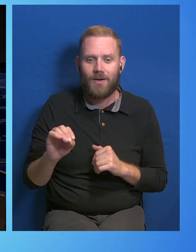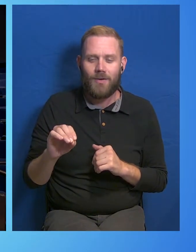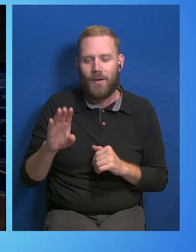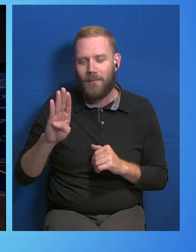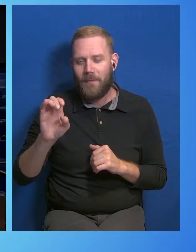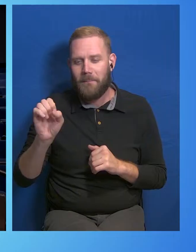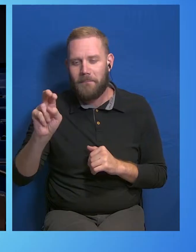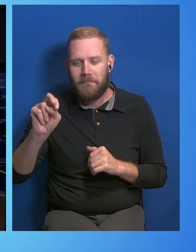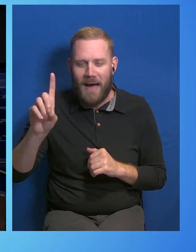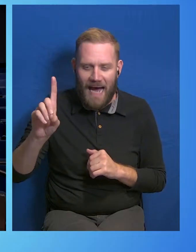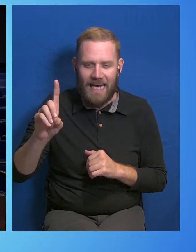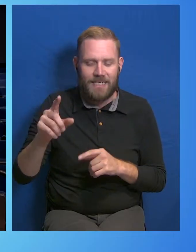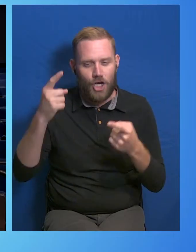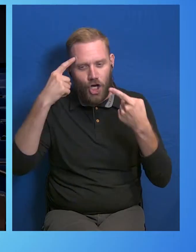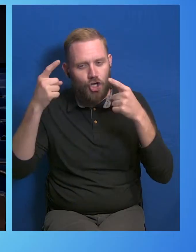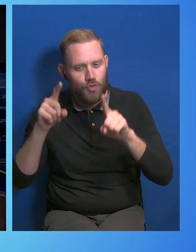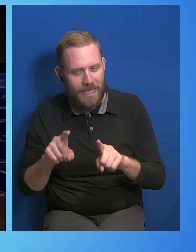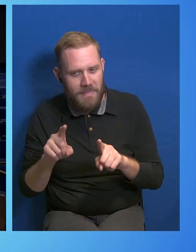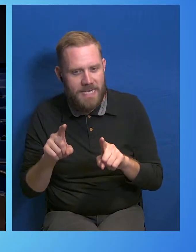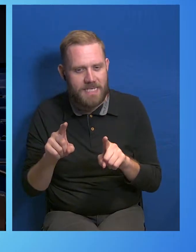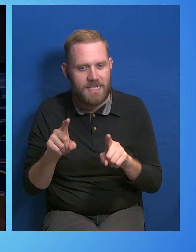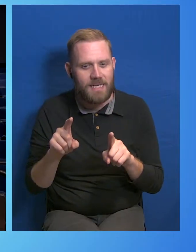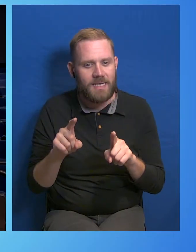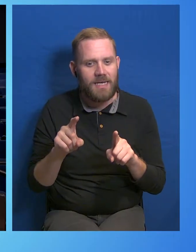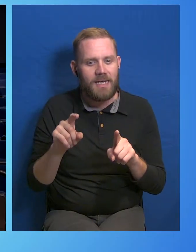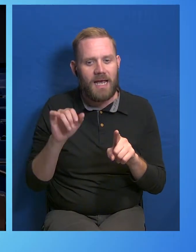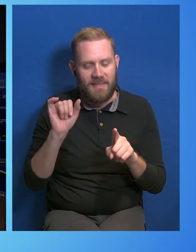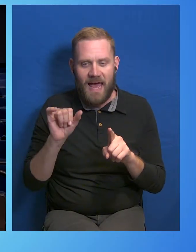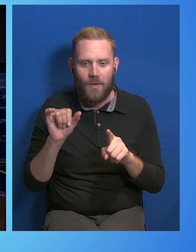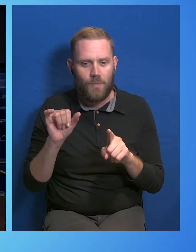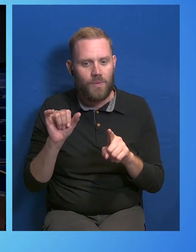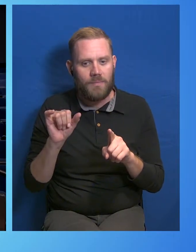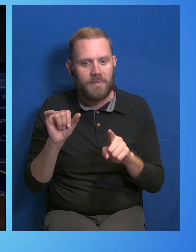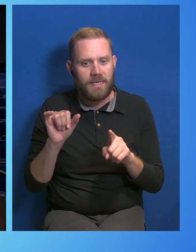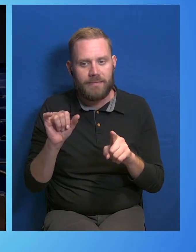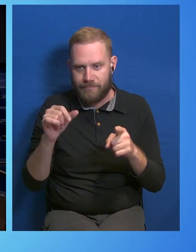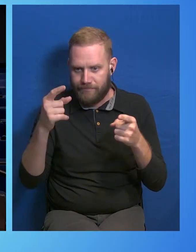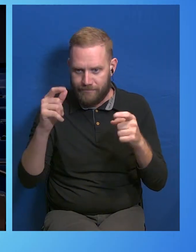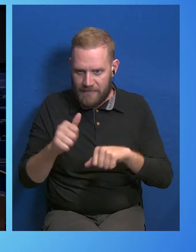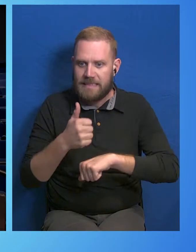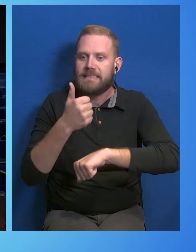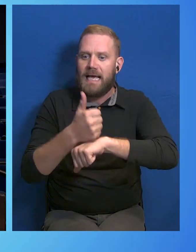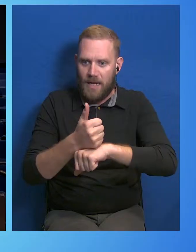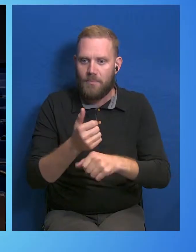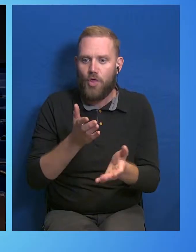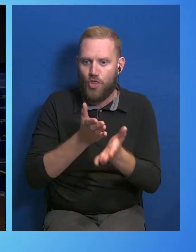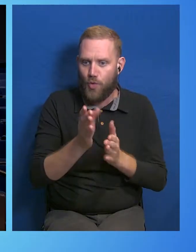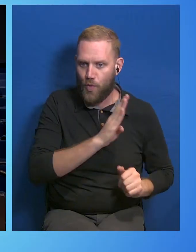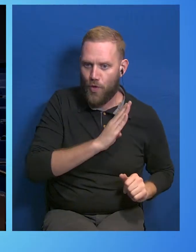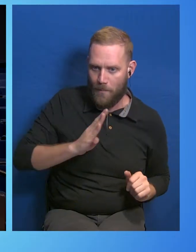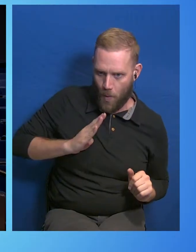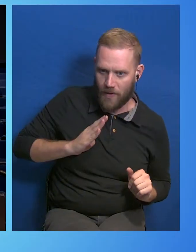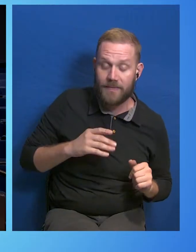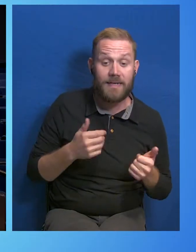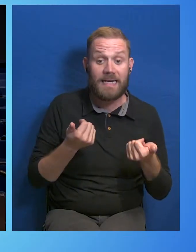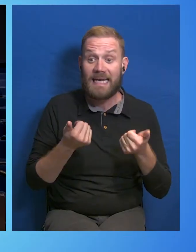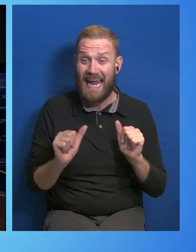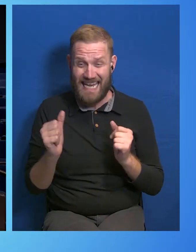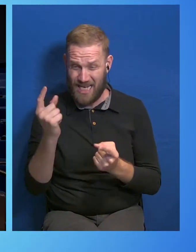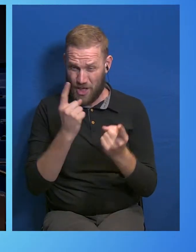bond agreement that would be entered into by the ASDB board. So are there